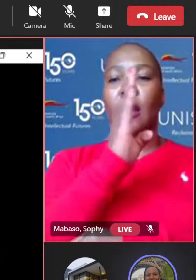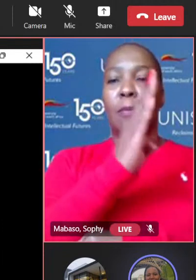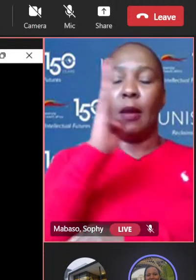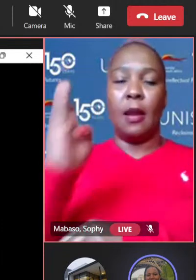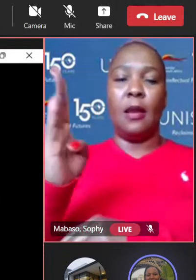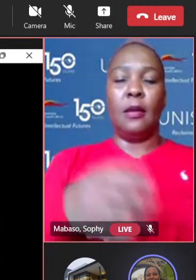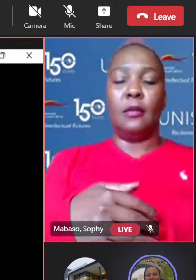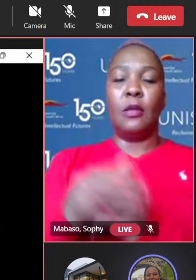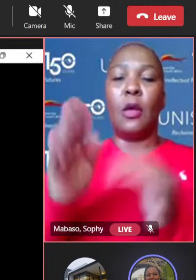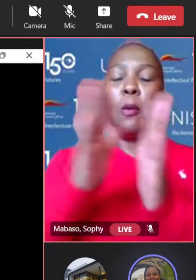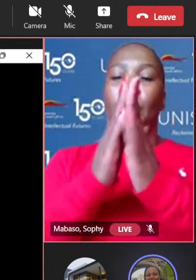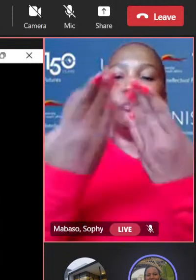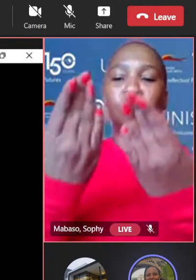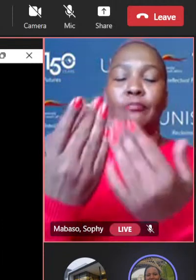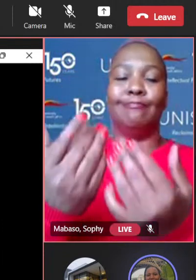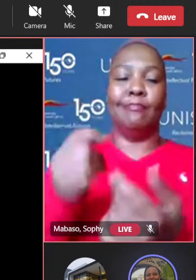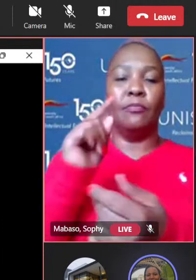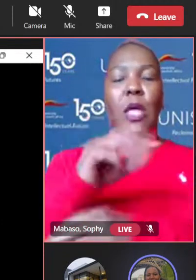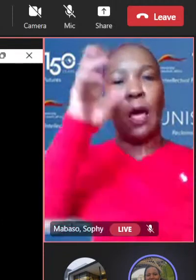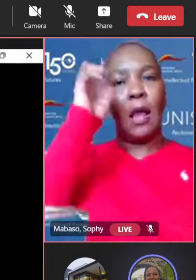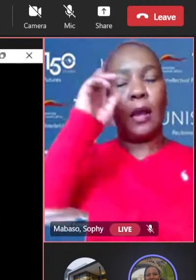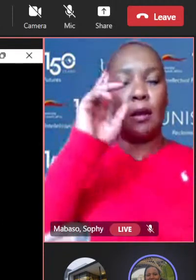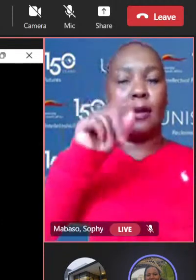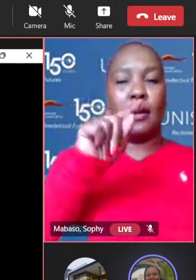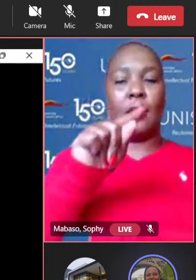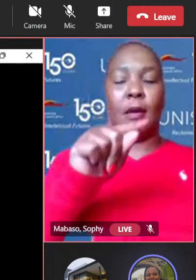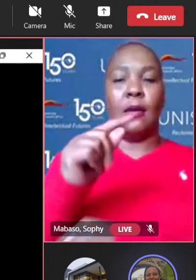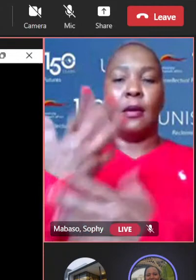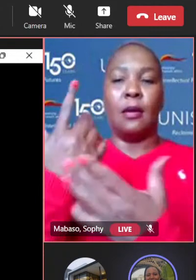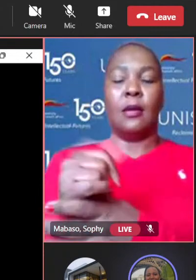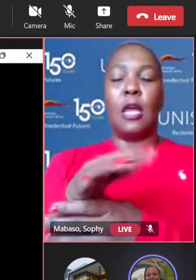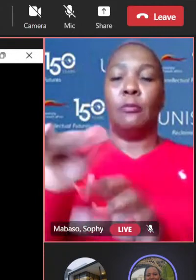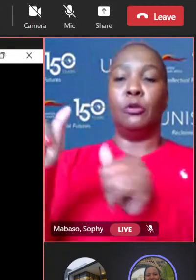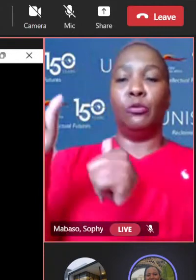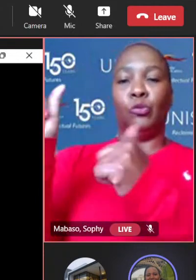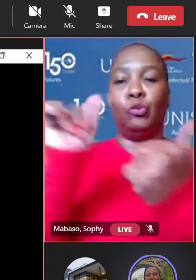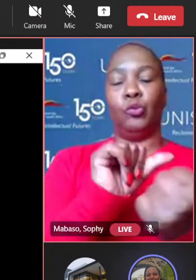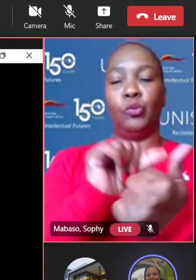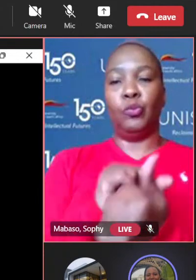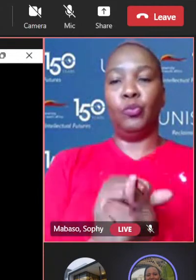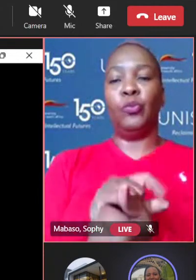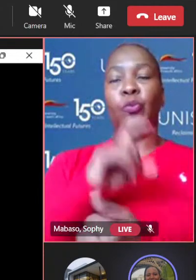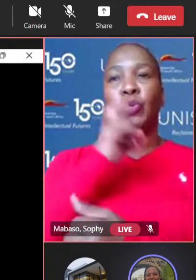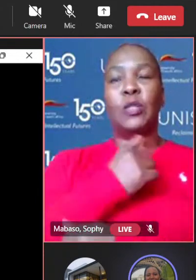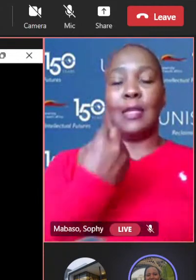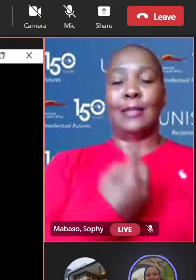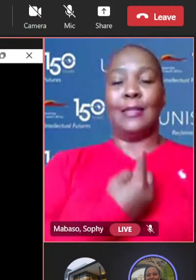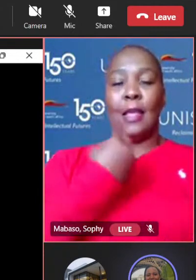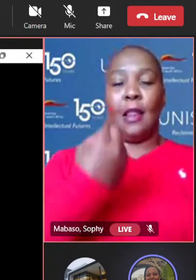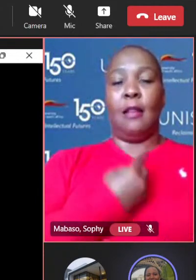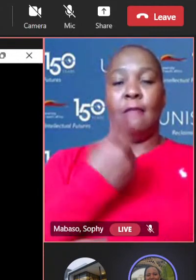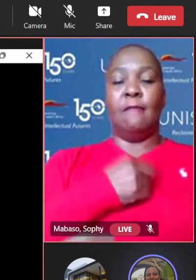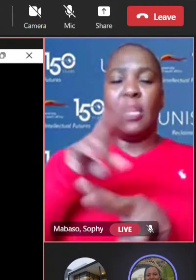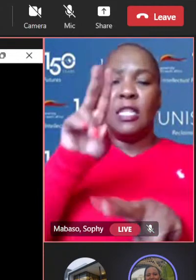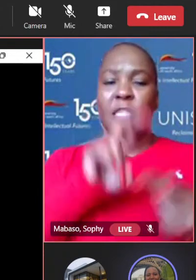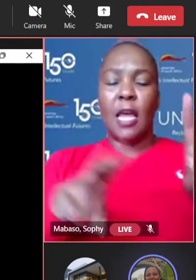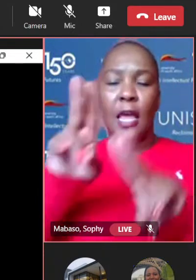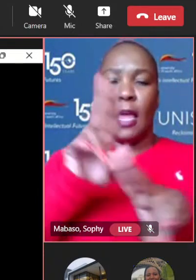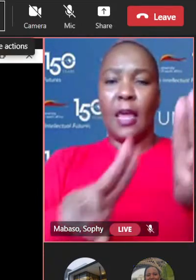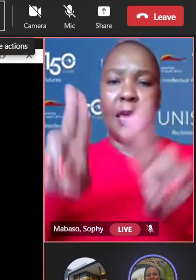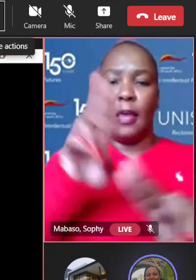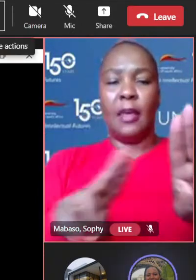cannot, but remember that books can also be returned using the self-check-in machine available at the library